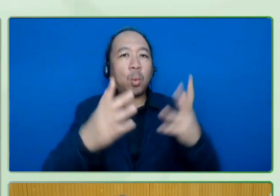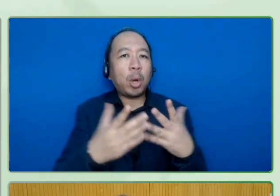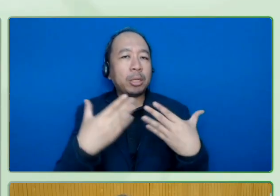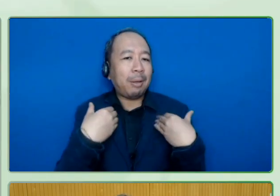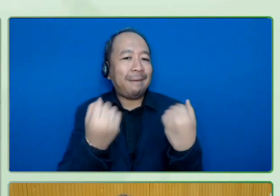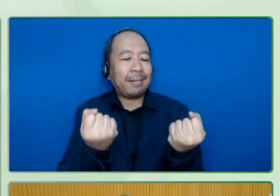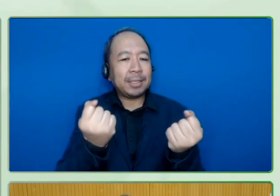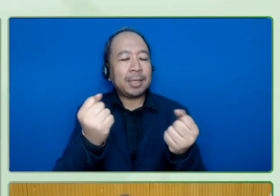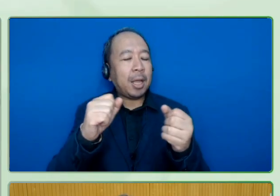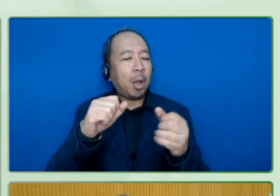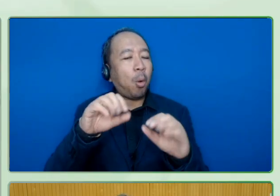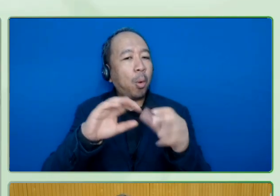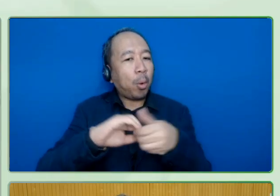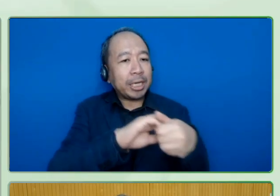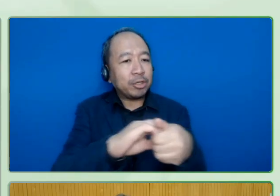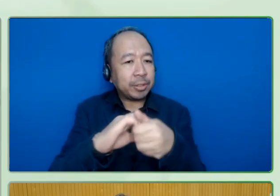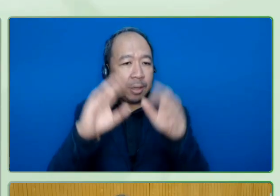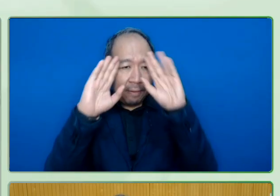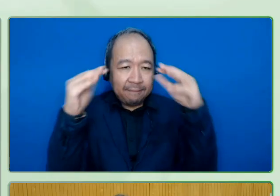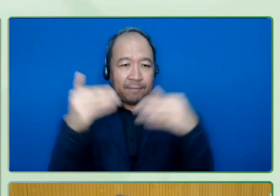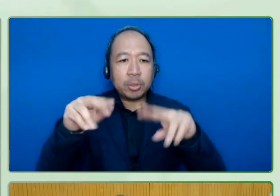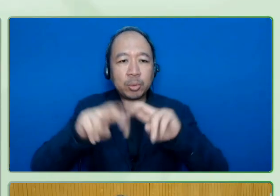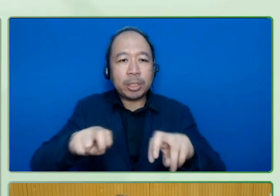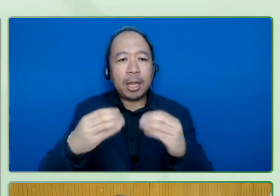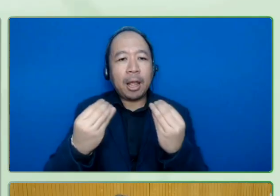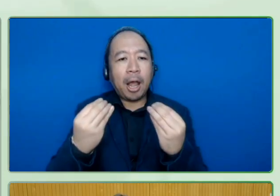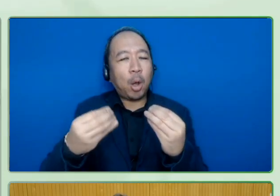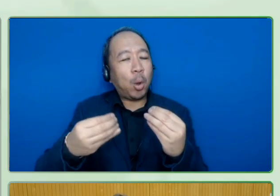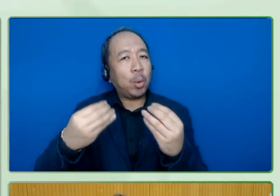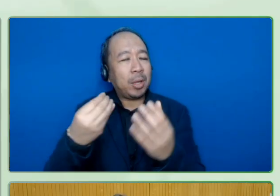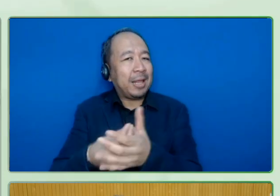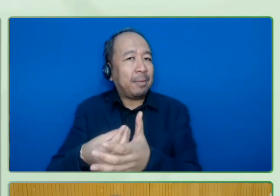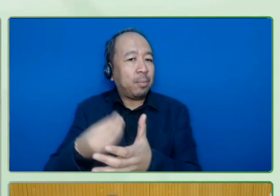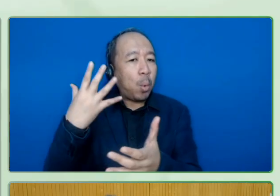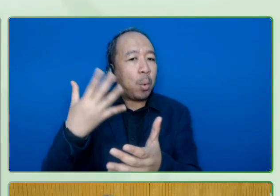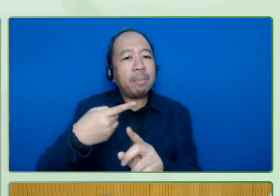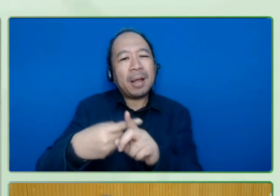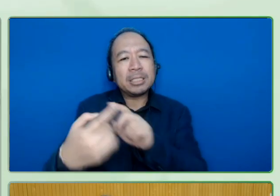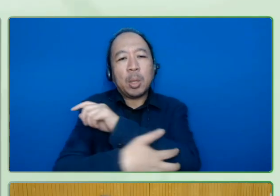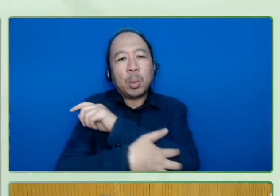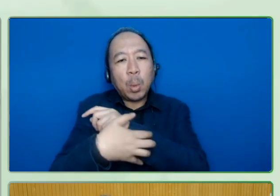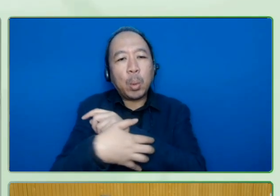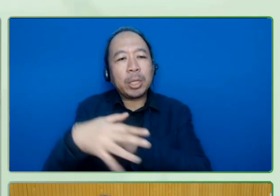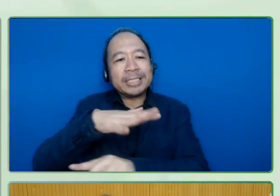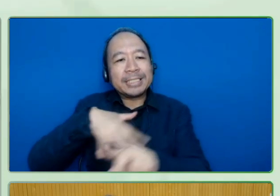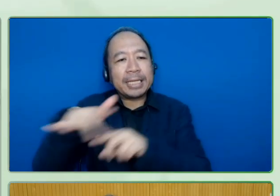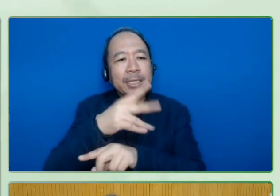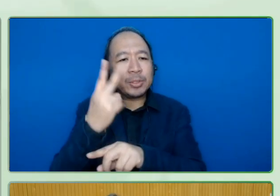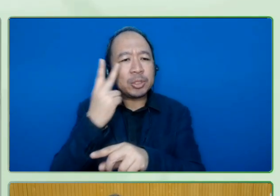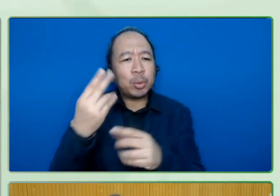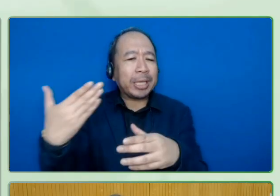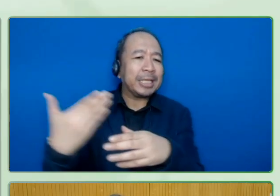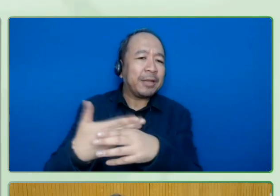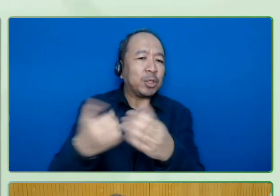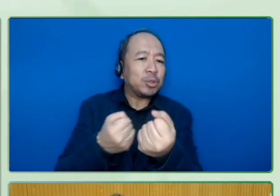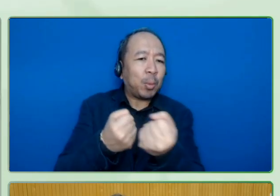settings, looking at how these interventions models are used and scalable. But more recently, I've been interested in how technology can